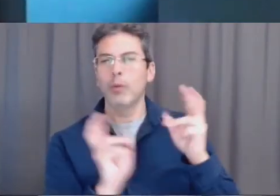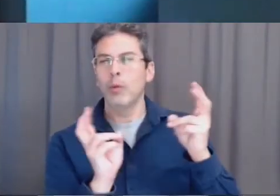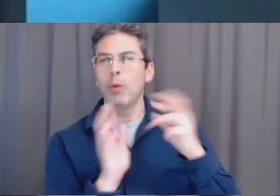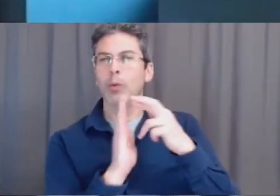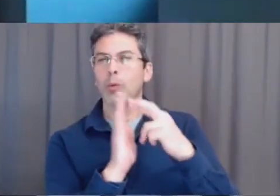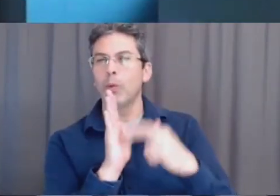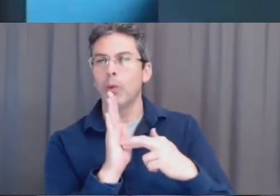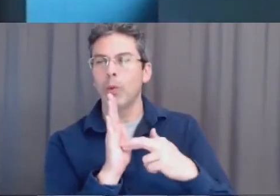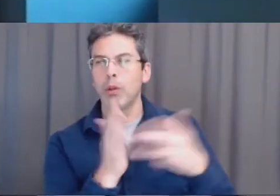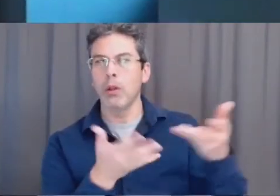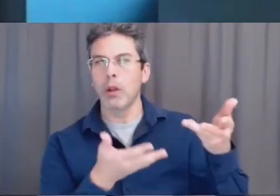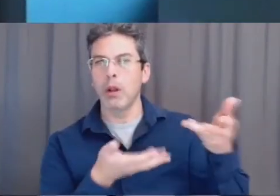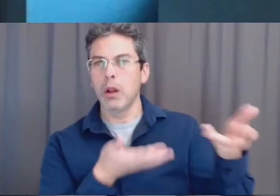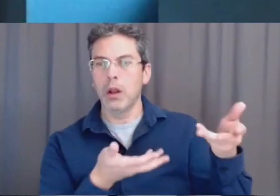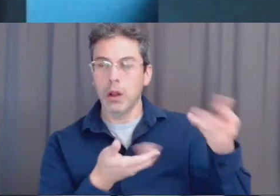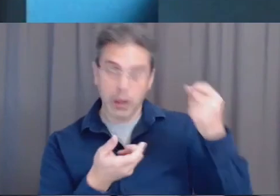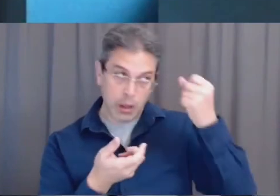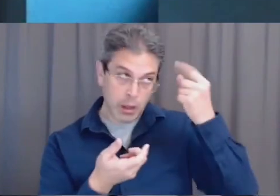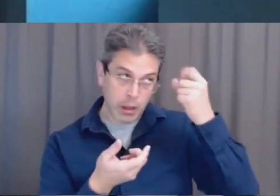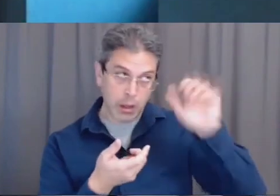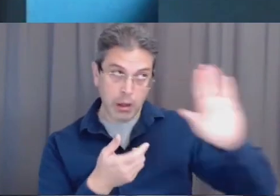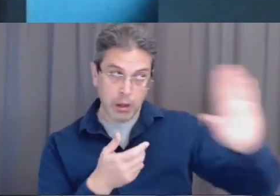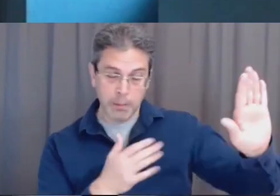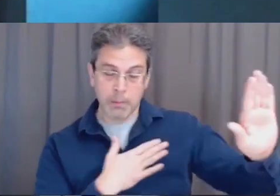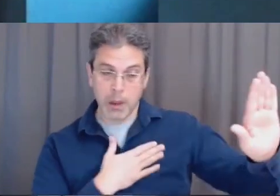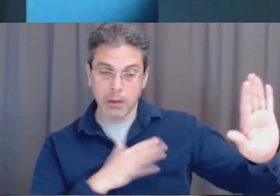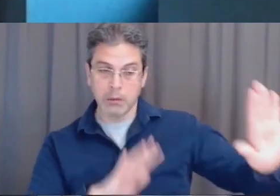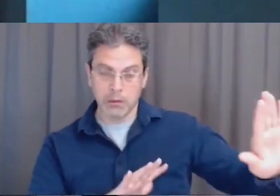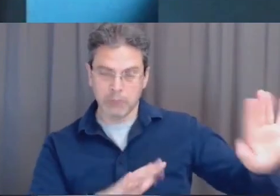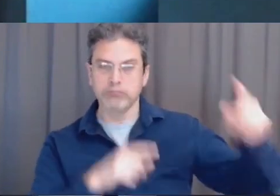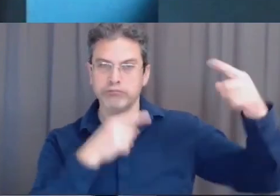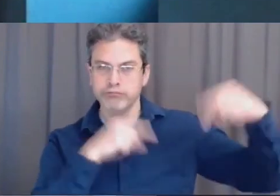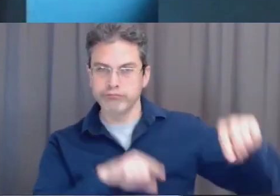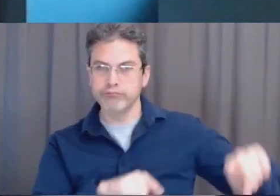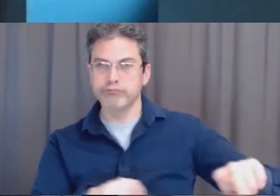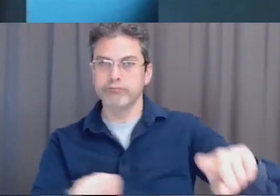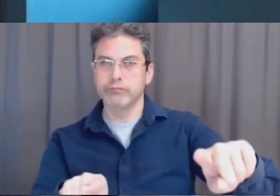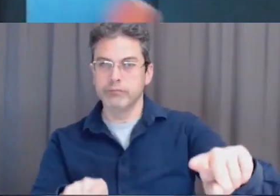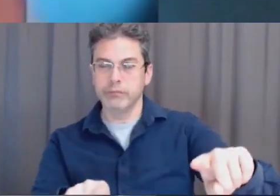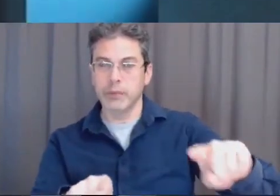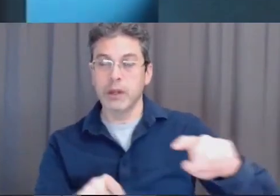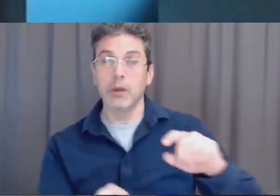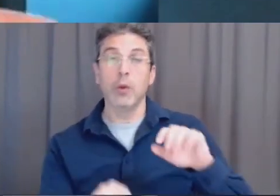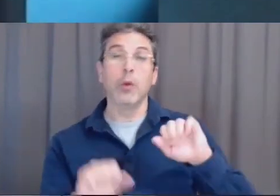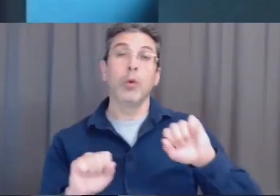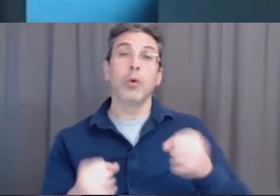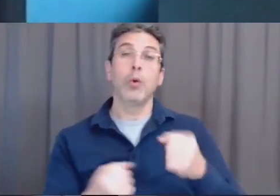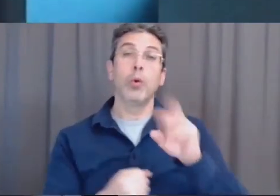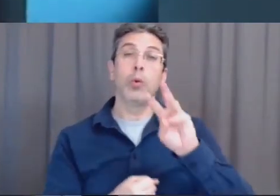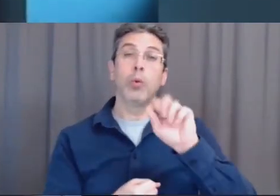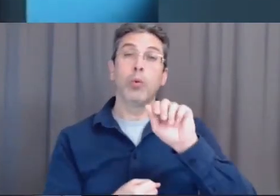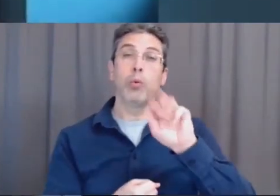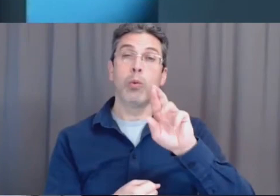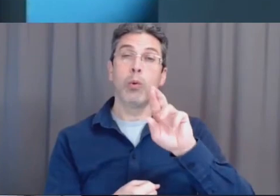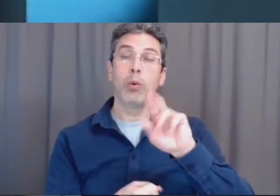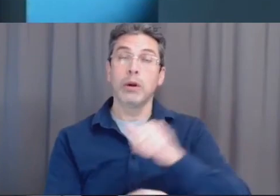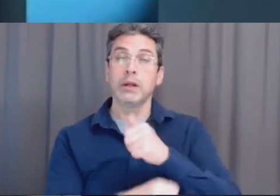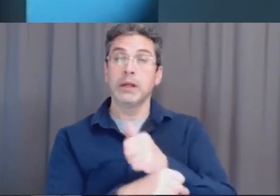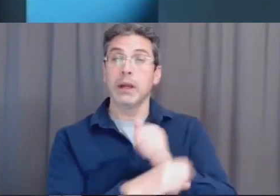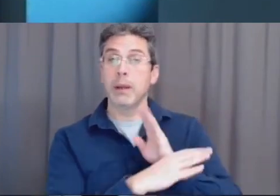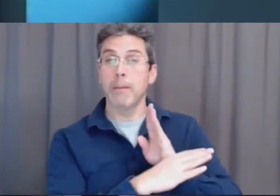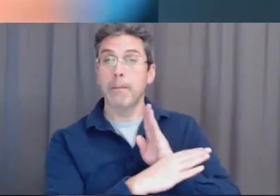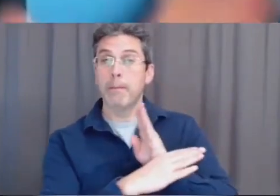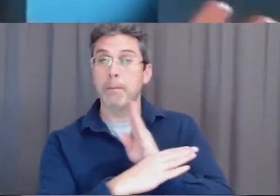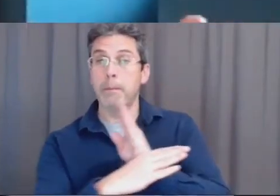essentially try and agree to disagree. And a lot of the buffers from the Cold War that prevented tensions